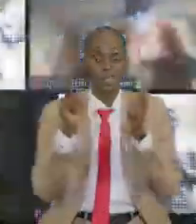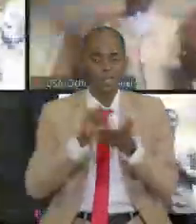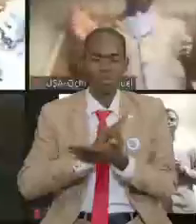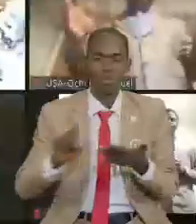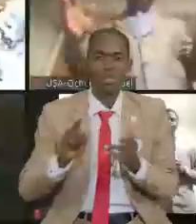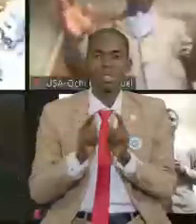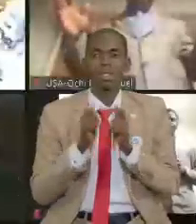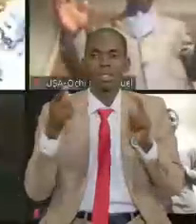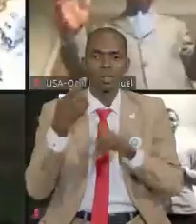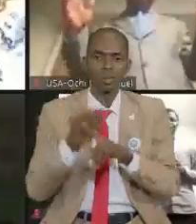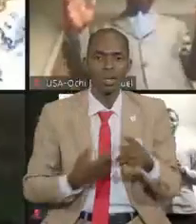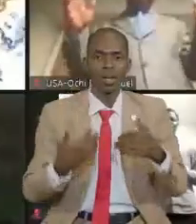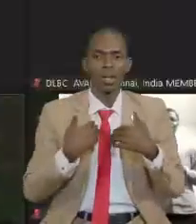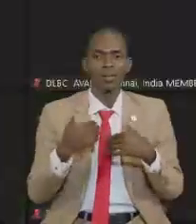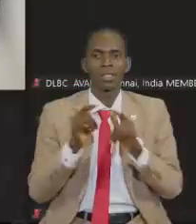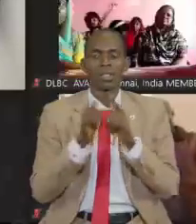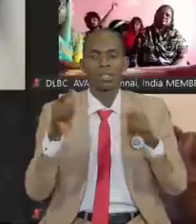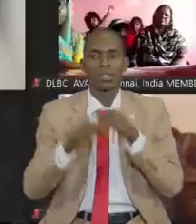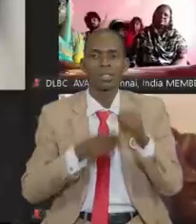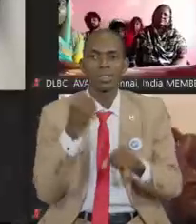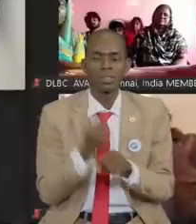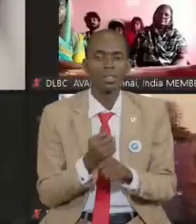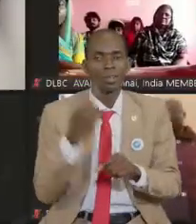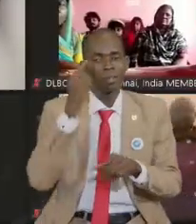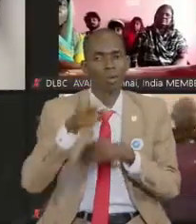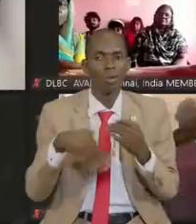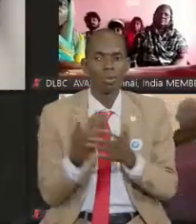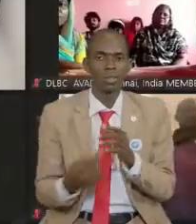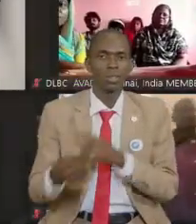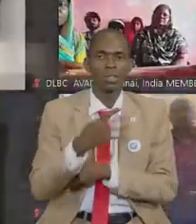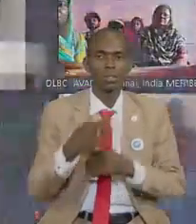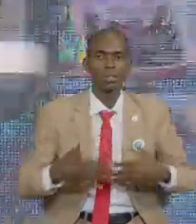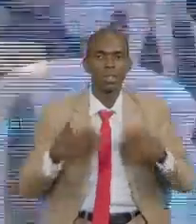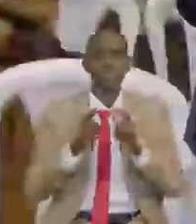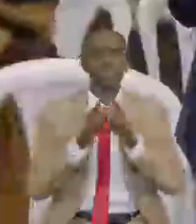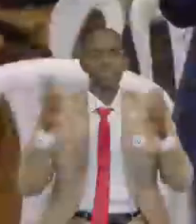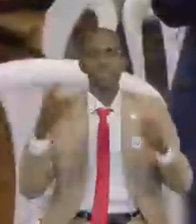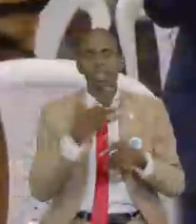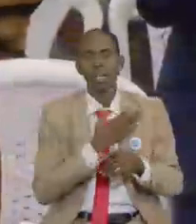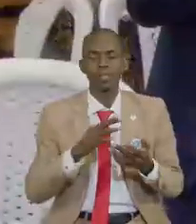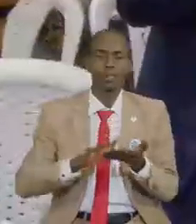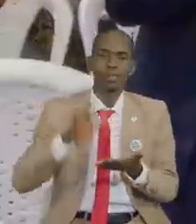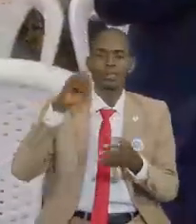Have a great year. The rest of your life, great and glorious in Jesus' name.